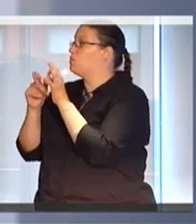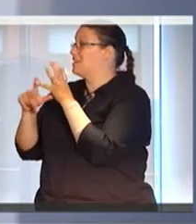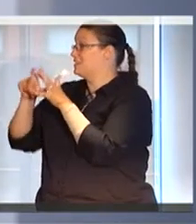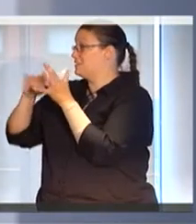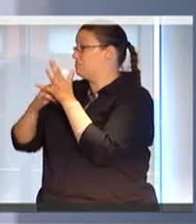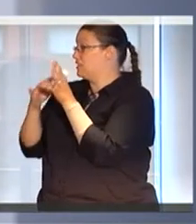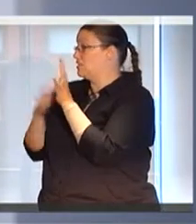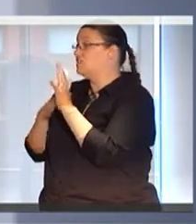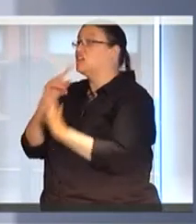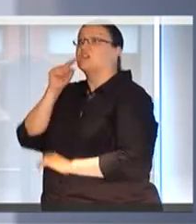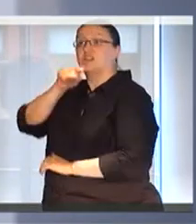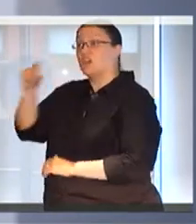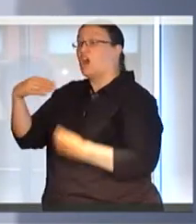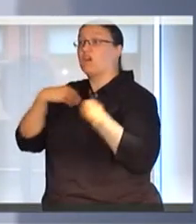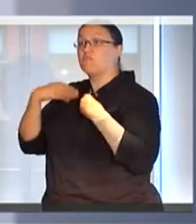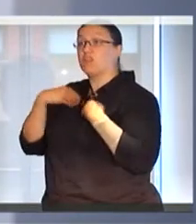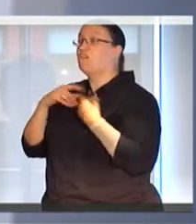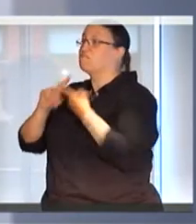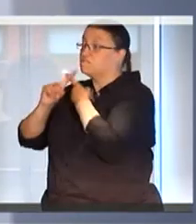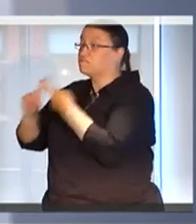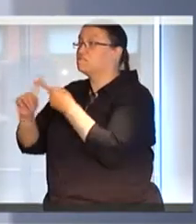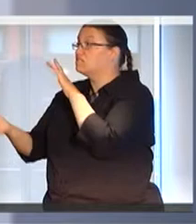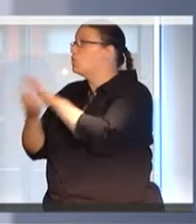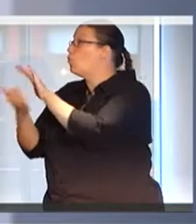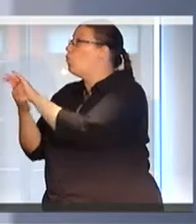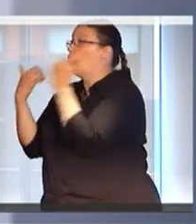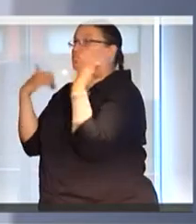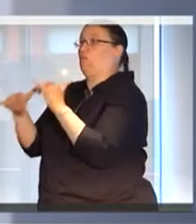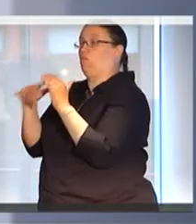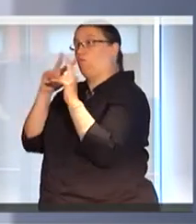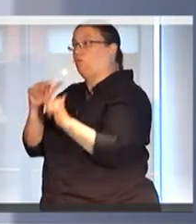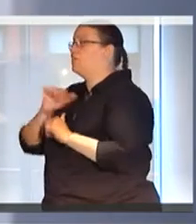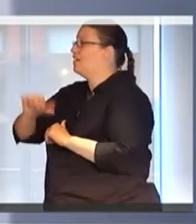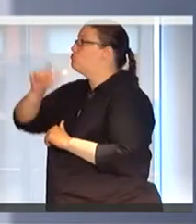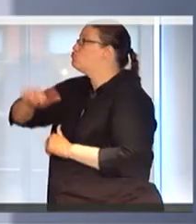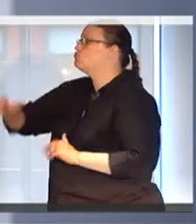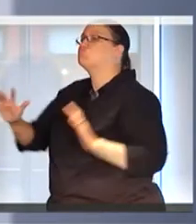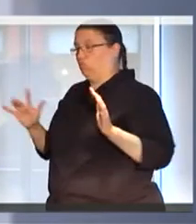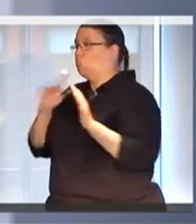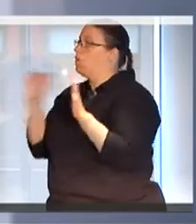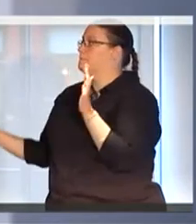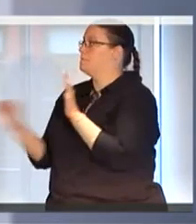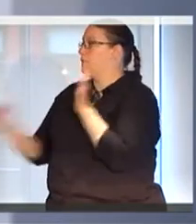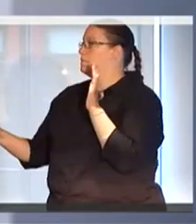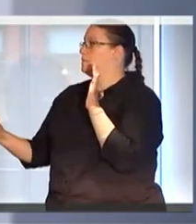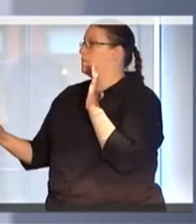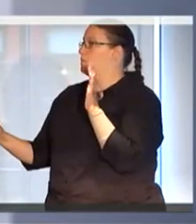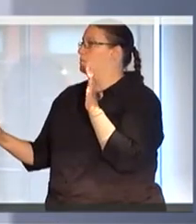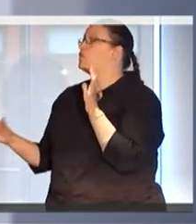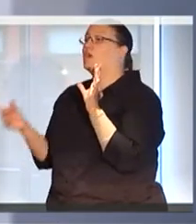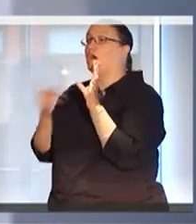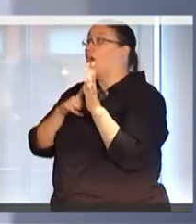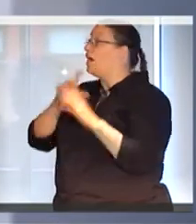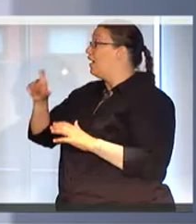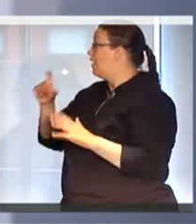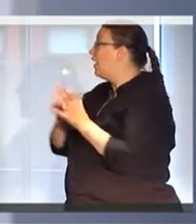companies who continue to mistreat their consumers. And I note that that ACCAN has called for the